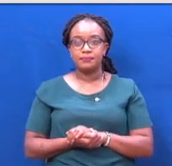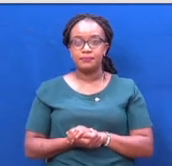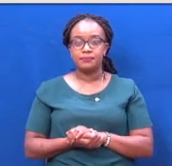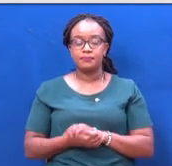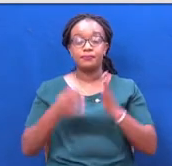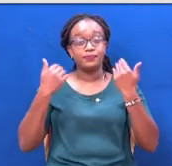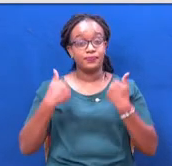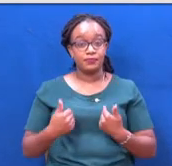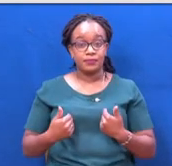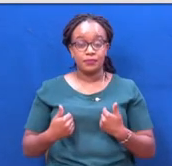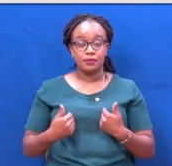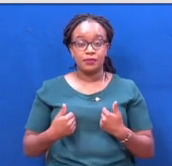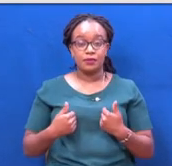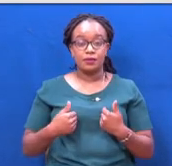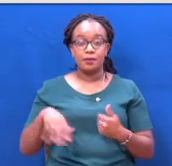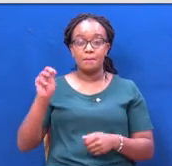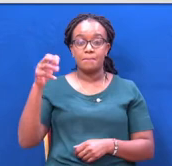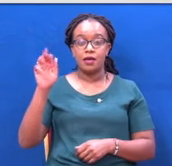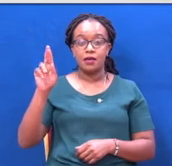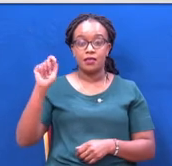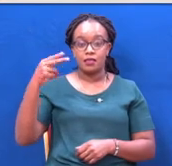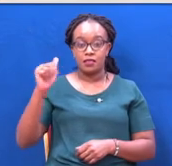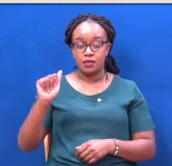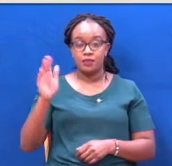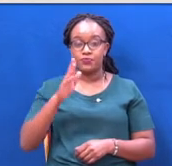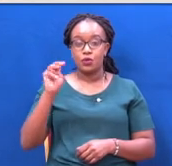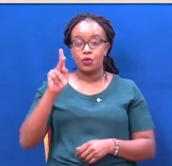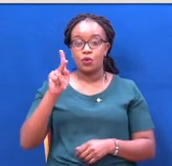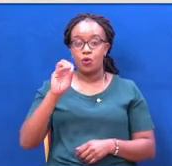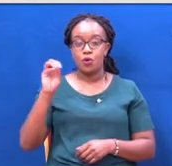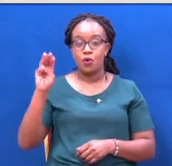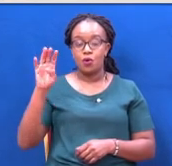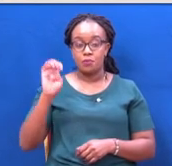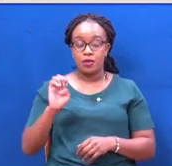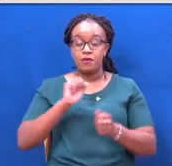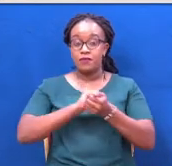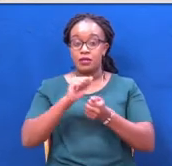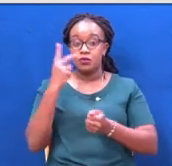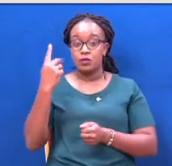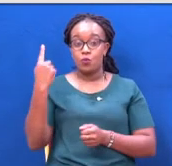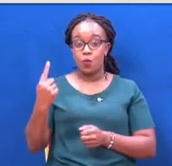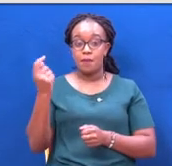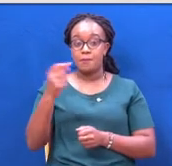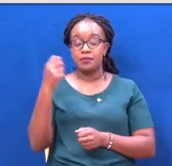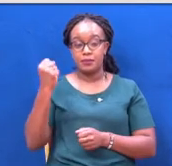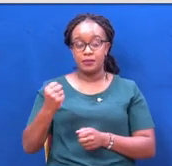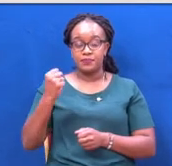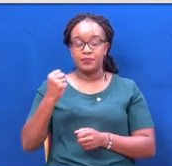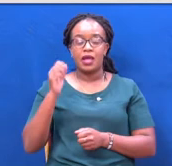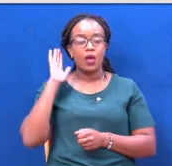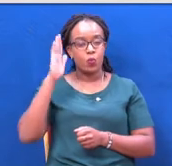I, Martha Karambu Koome, on Friday the 21st of May, to